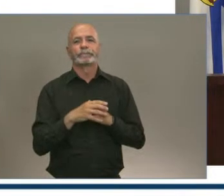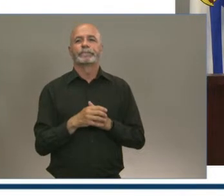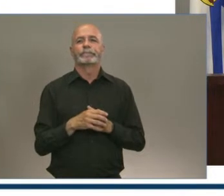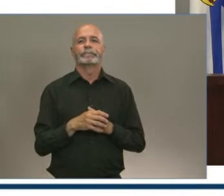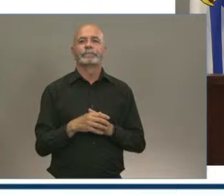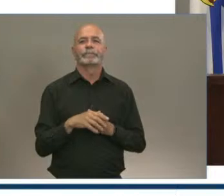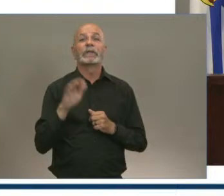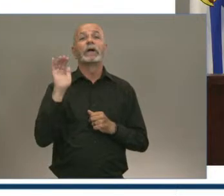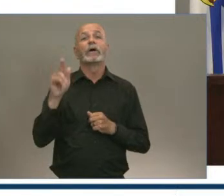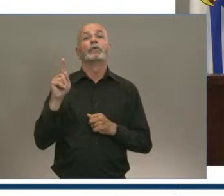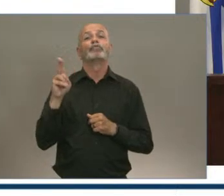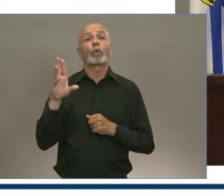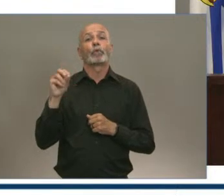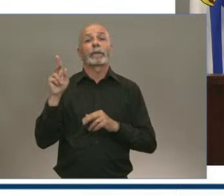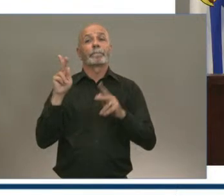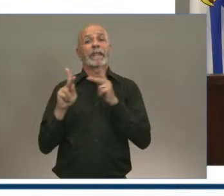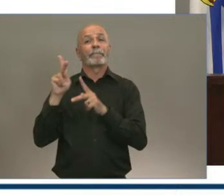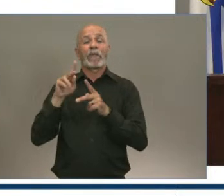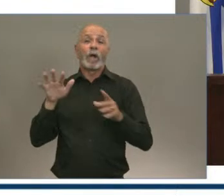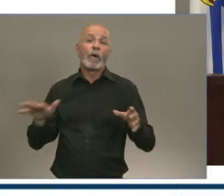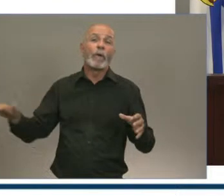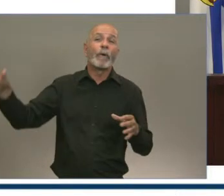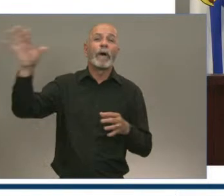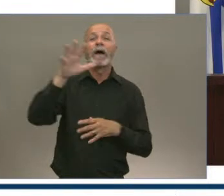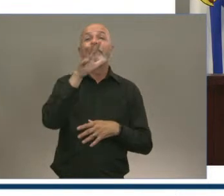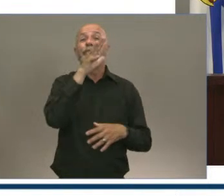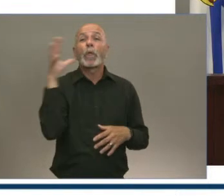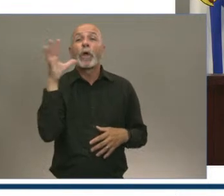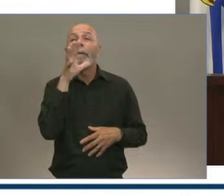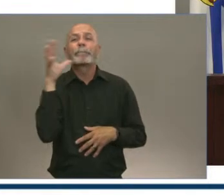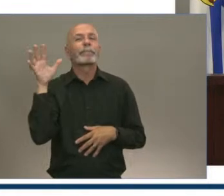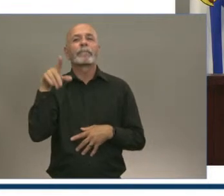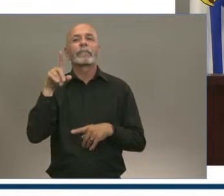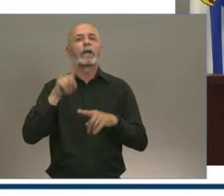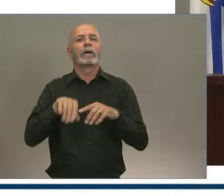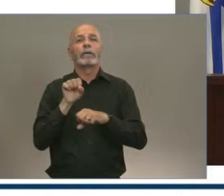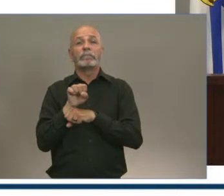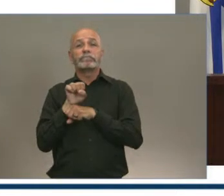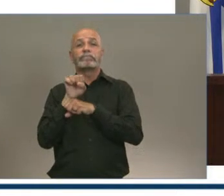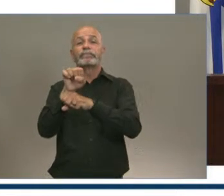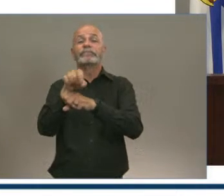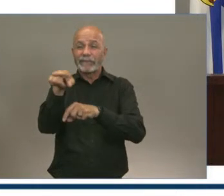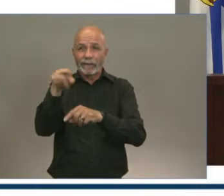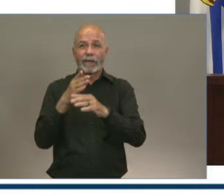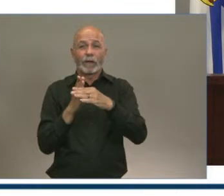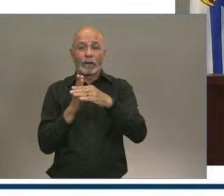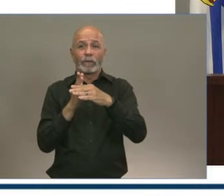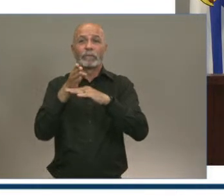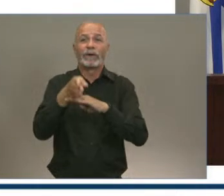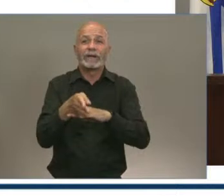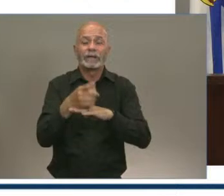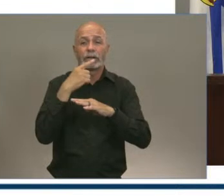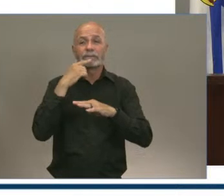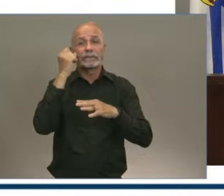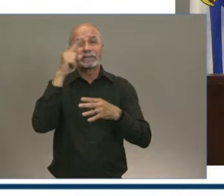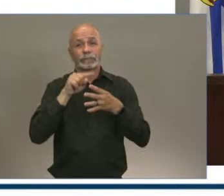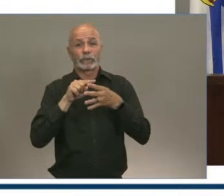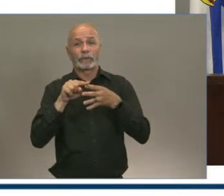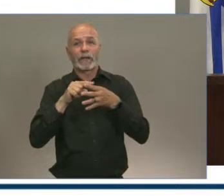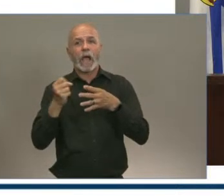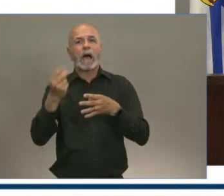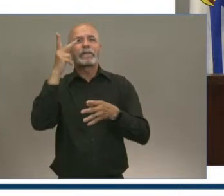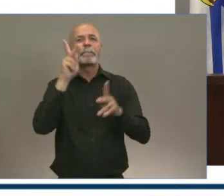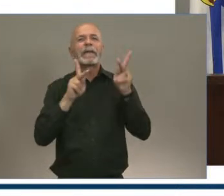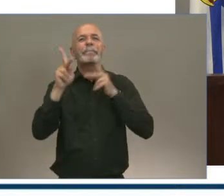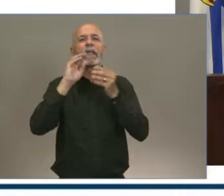of a drive-through graduation on a farm, and the reason given is because of gathering limits in phase 2, like you said. Can you help explain where the